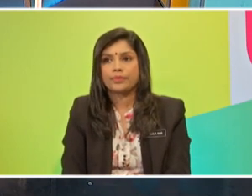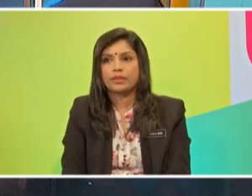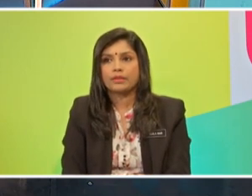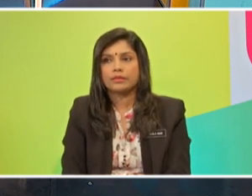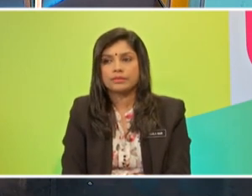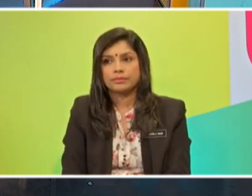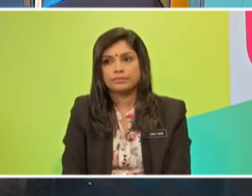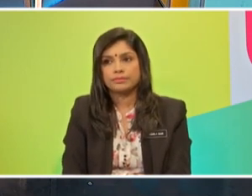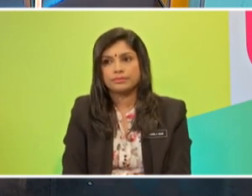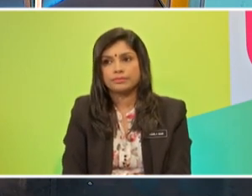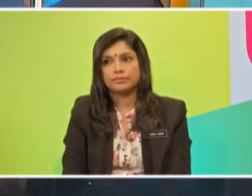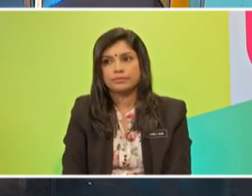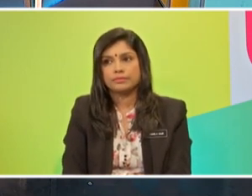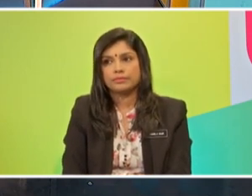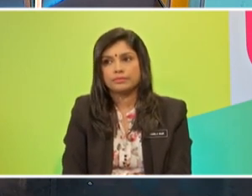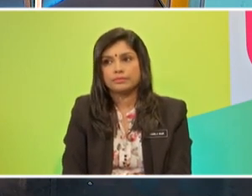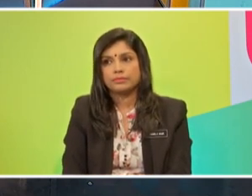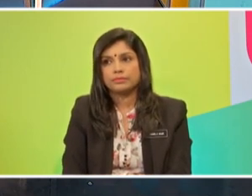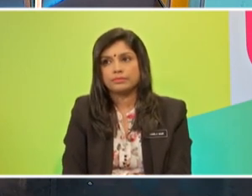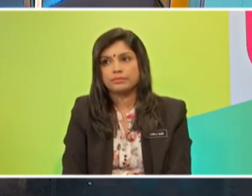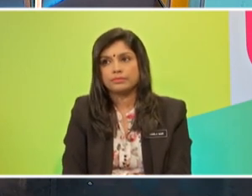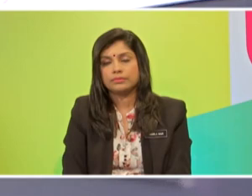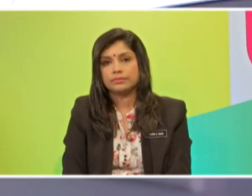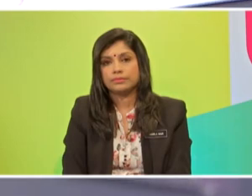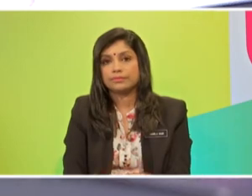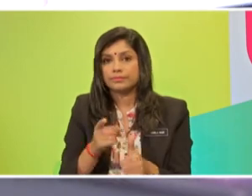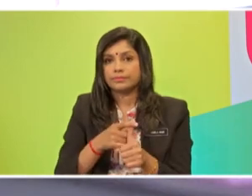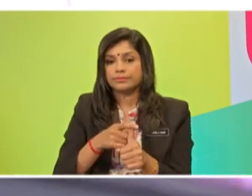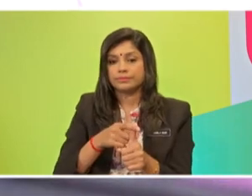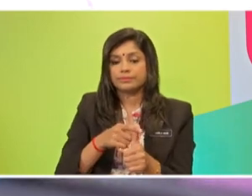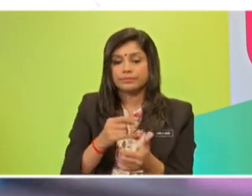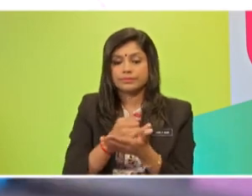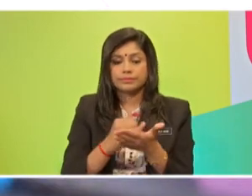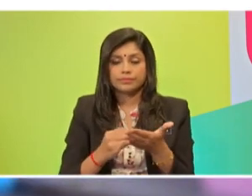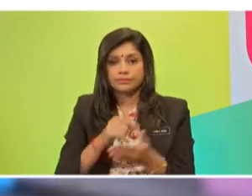paper. Okay, you draw the circle.